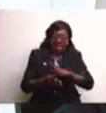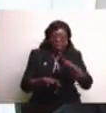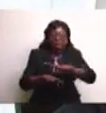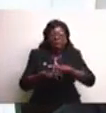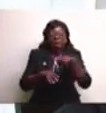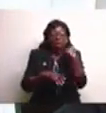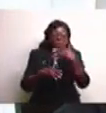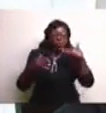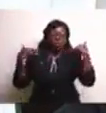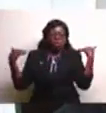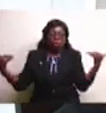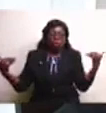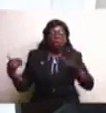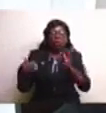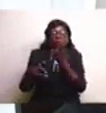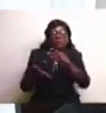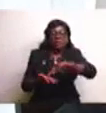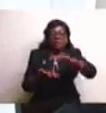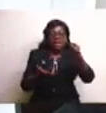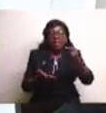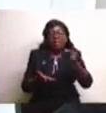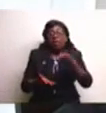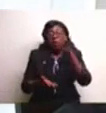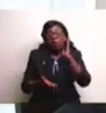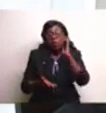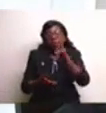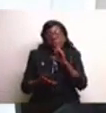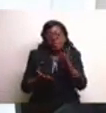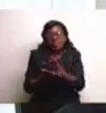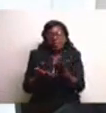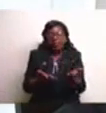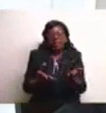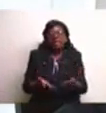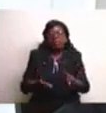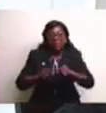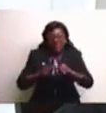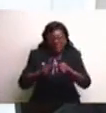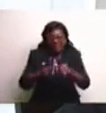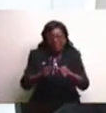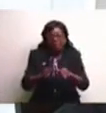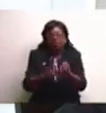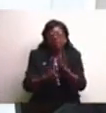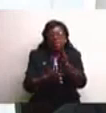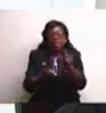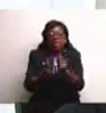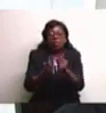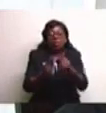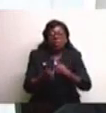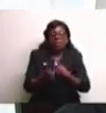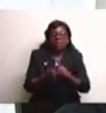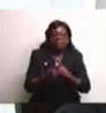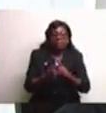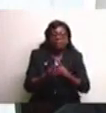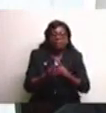stand, with something that continues to stay with me to this day. Actually, most recently, about, I think it might have